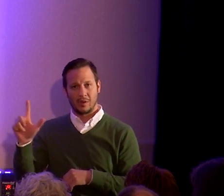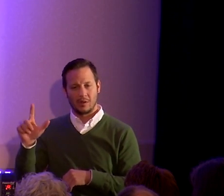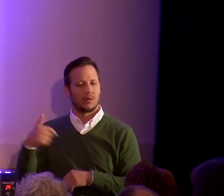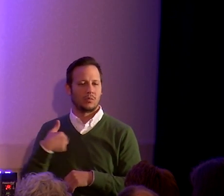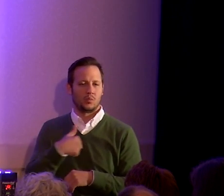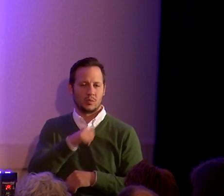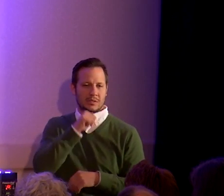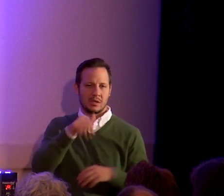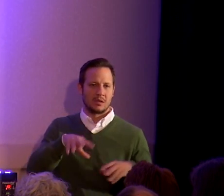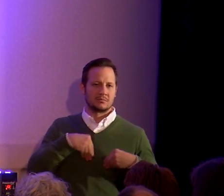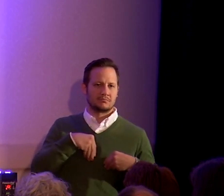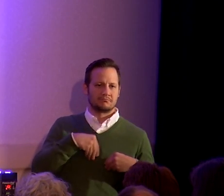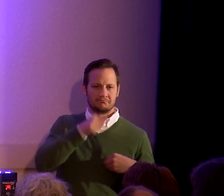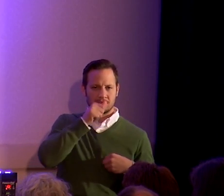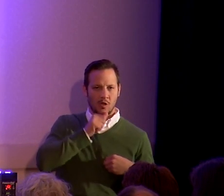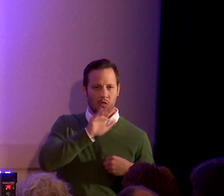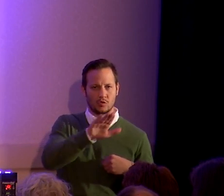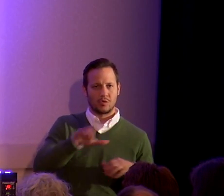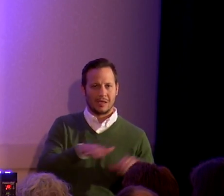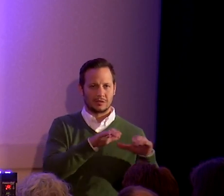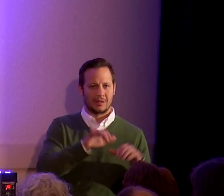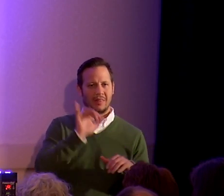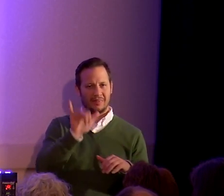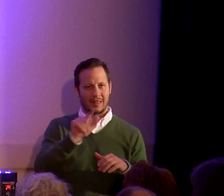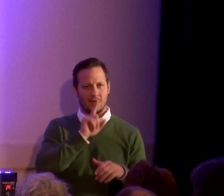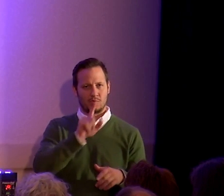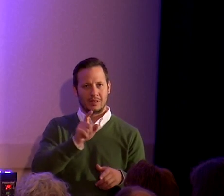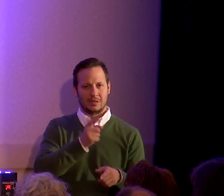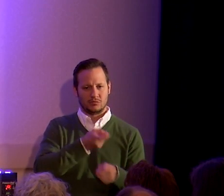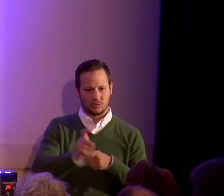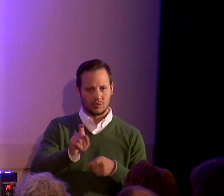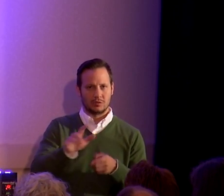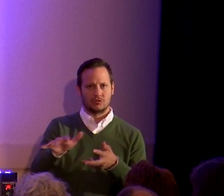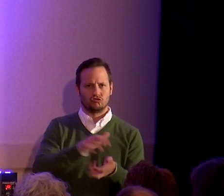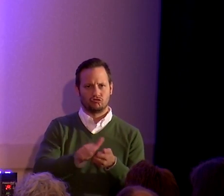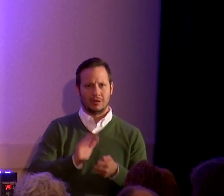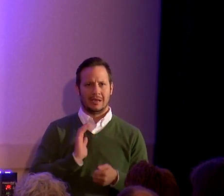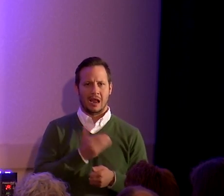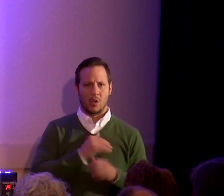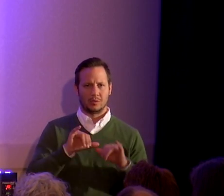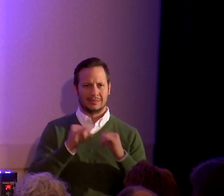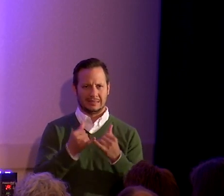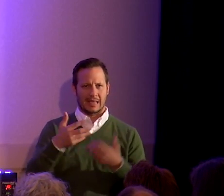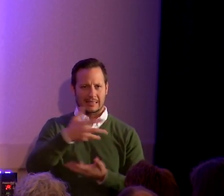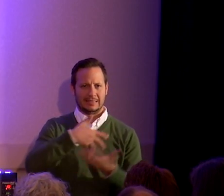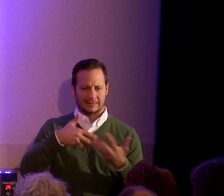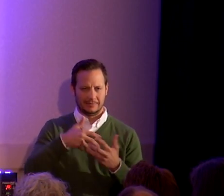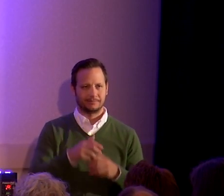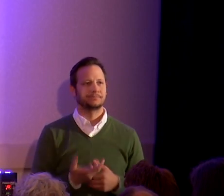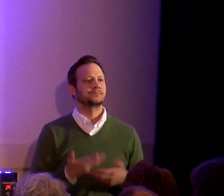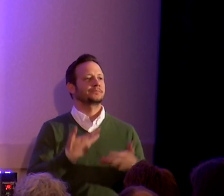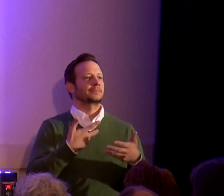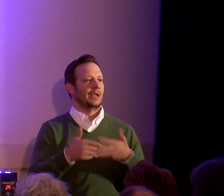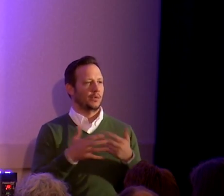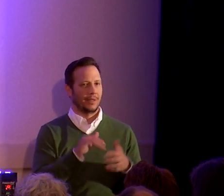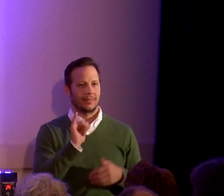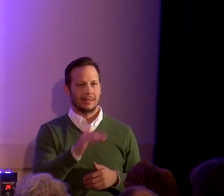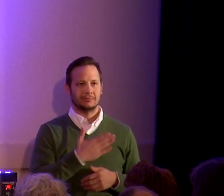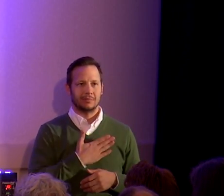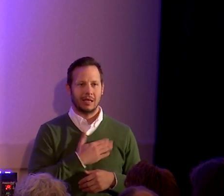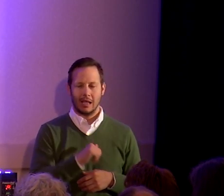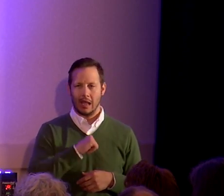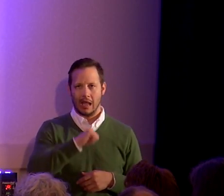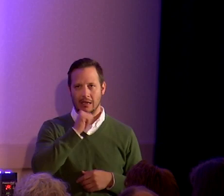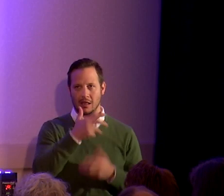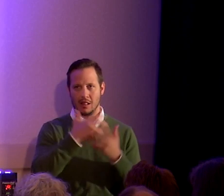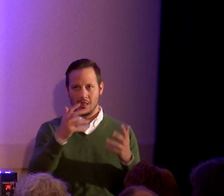tolerated because it is self-destructive to our society as a whole. So anyways, that's my spiel. I don't really do a lot of talking. I